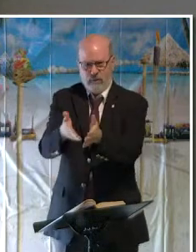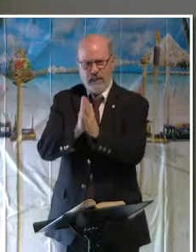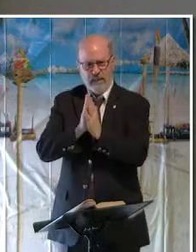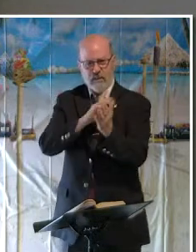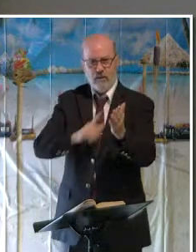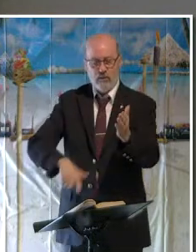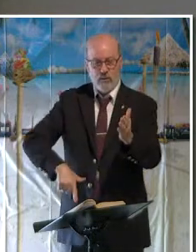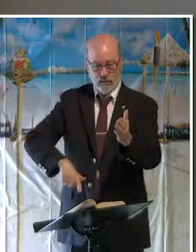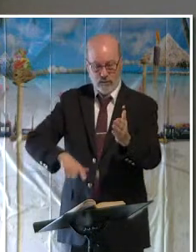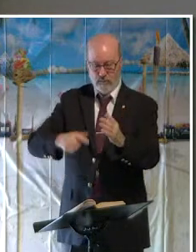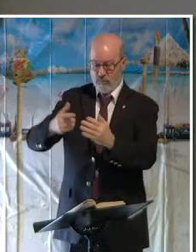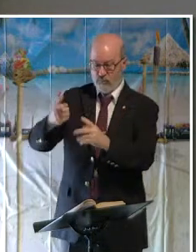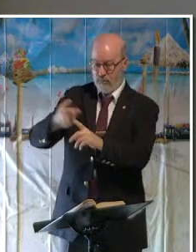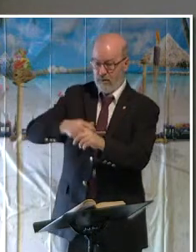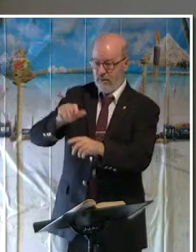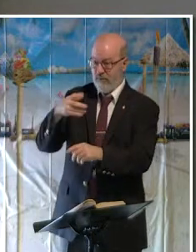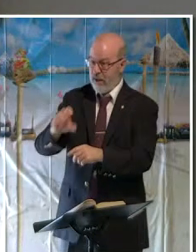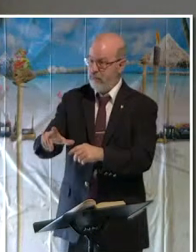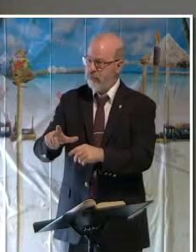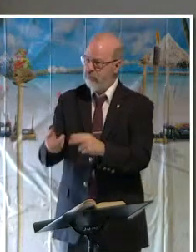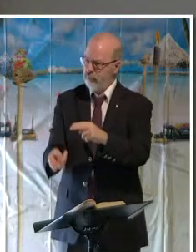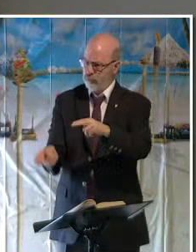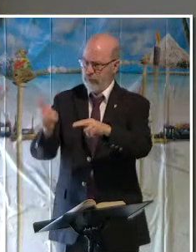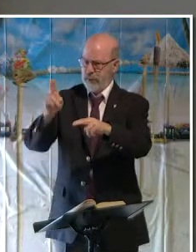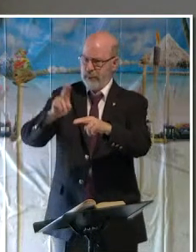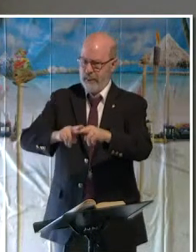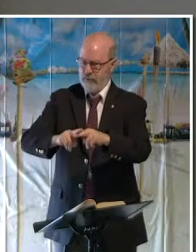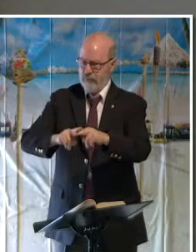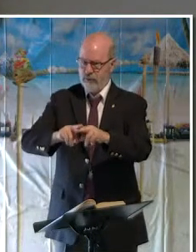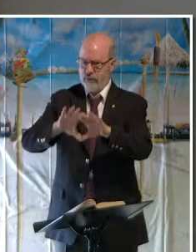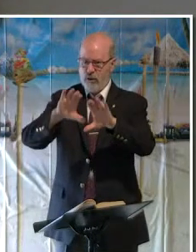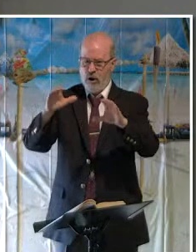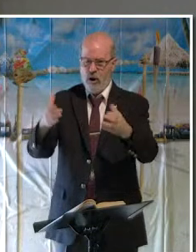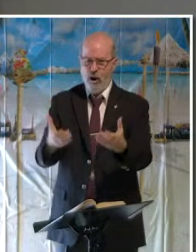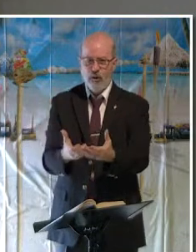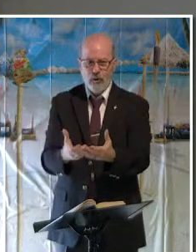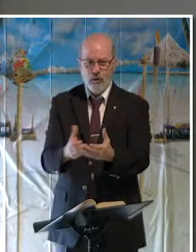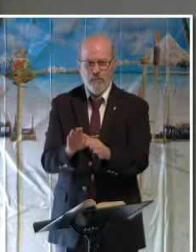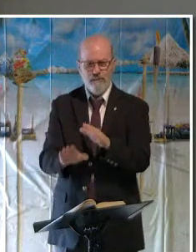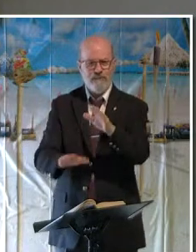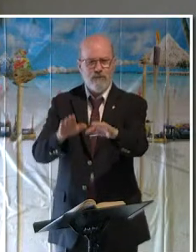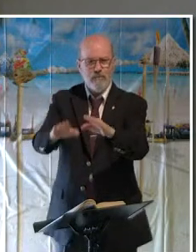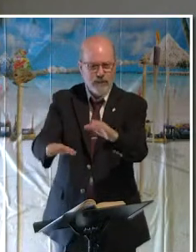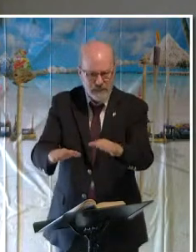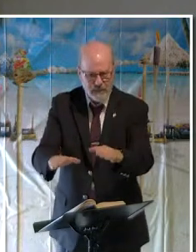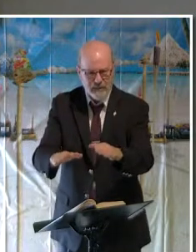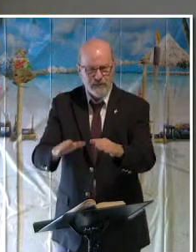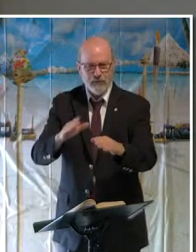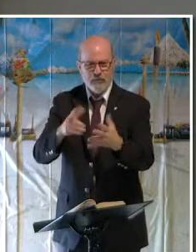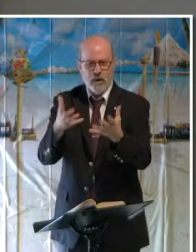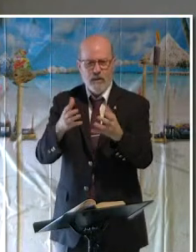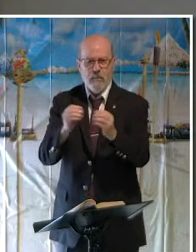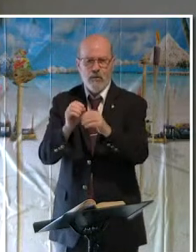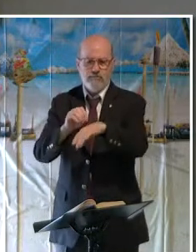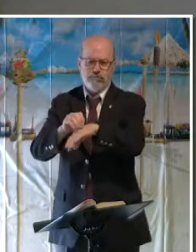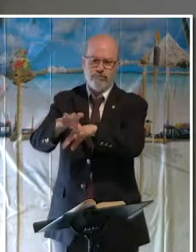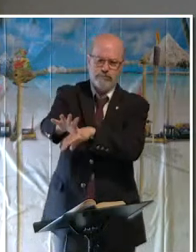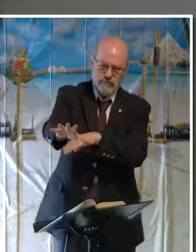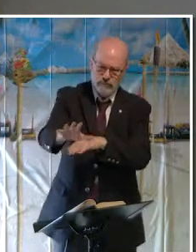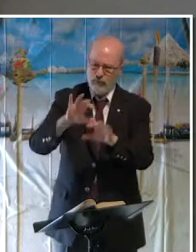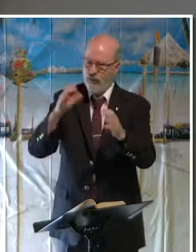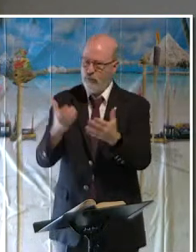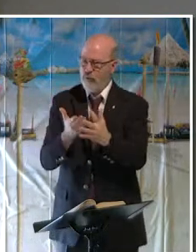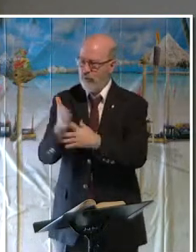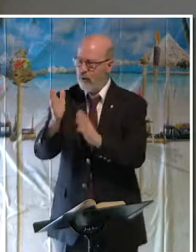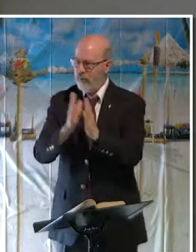asking the Lord all the month of April to increase our global footprint. In other words, we want to have a greater impact on the world